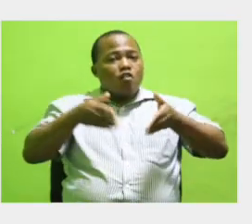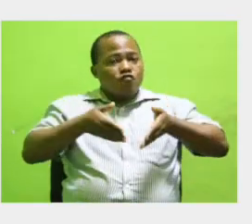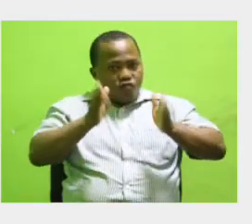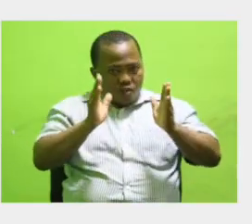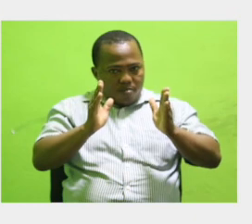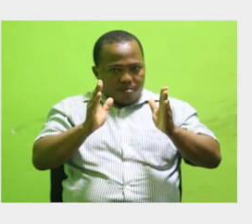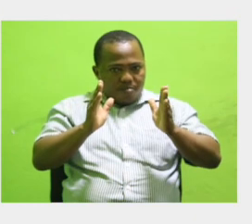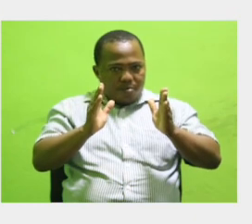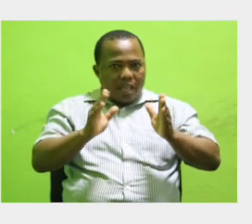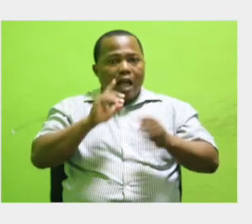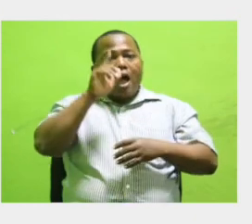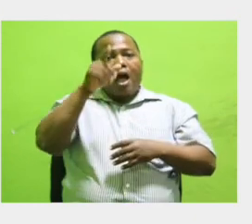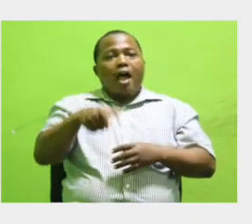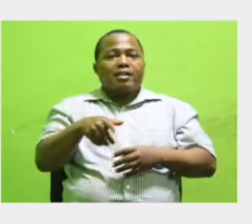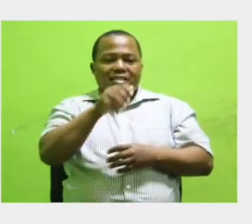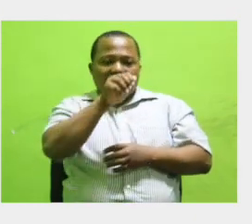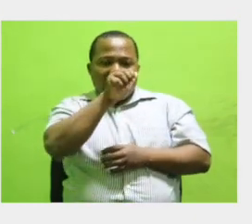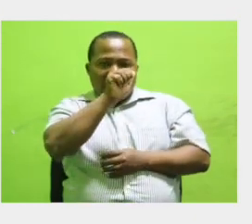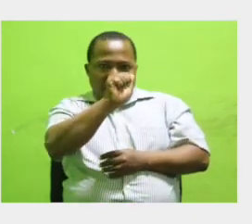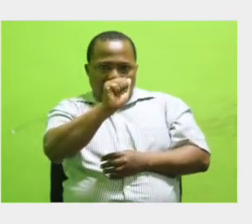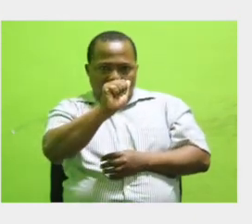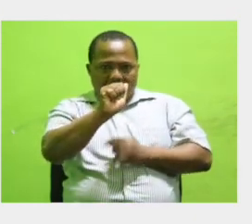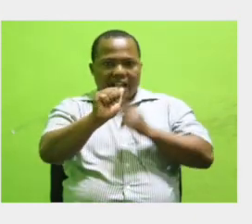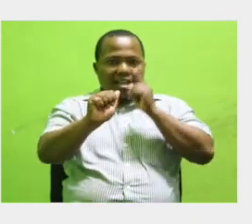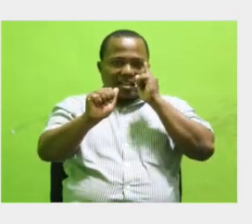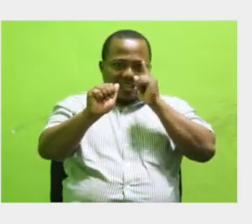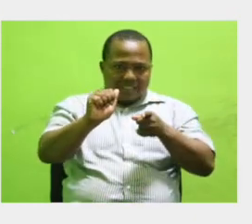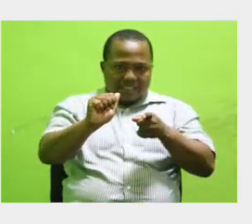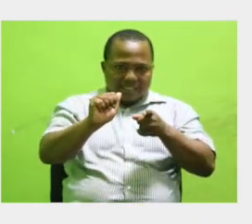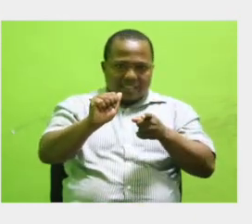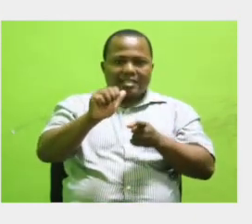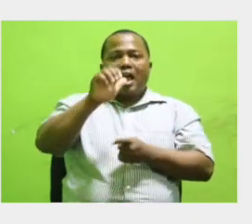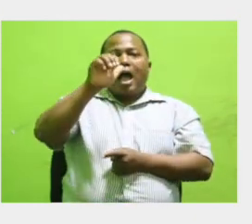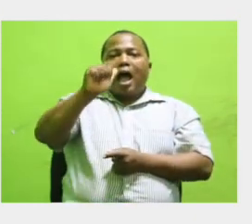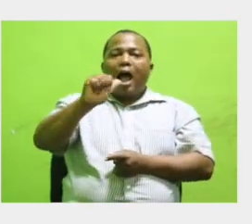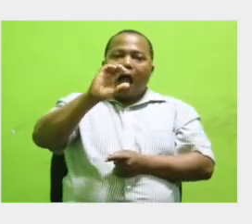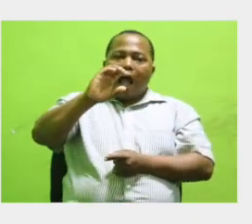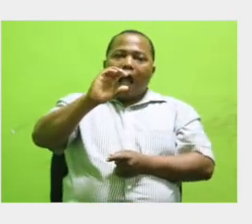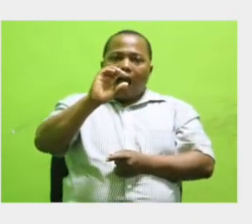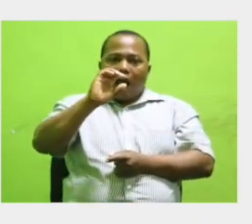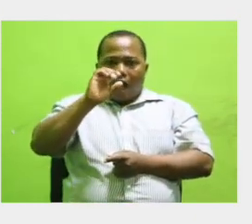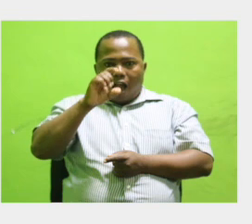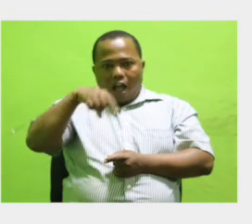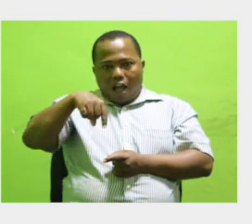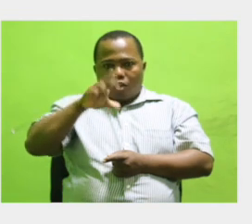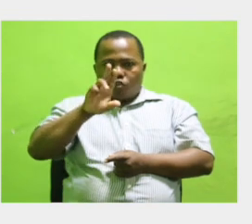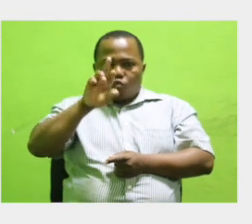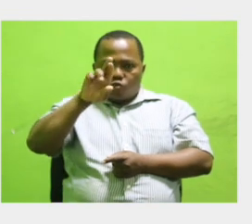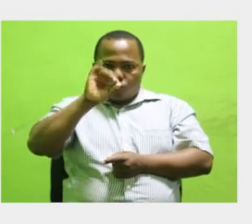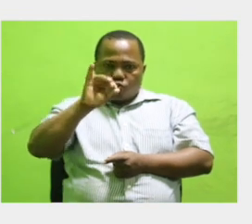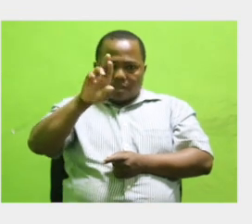transmission, that their mode of transmission is sexual contact, but which